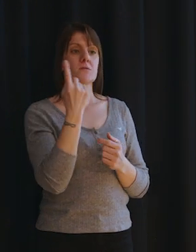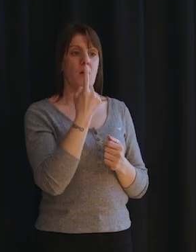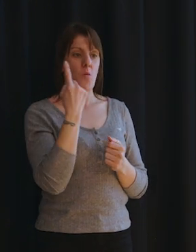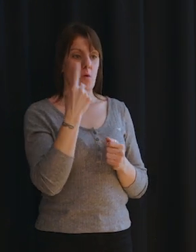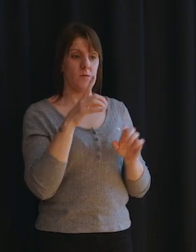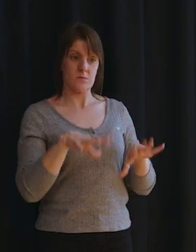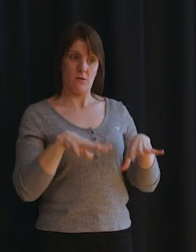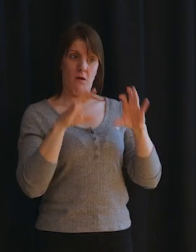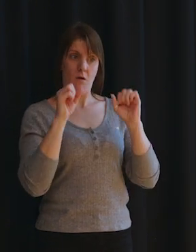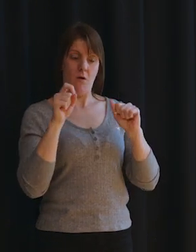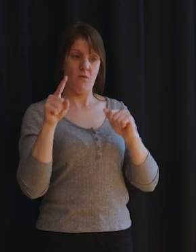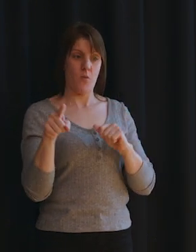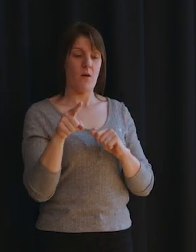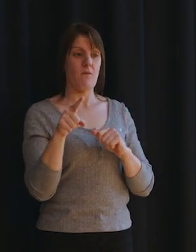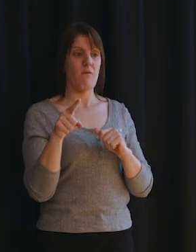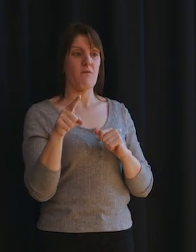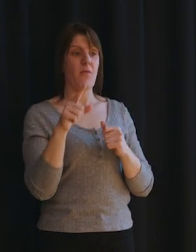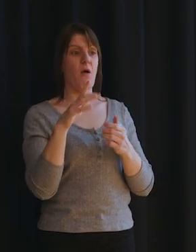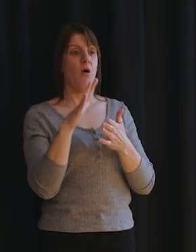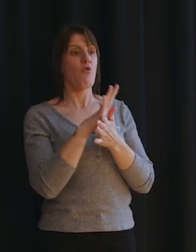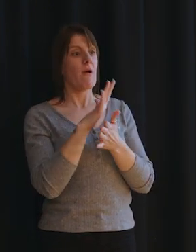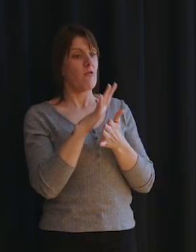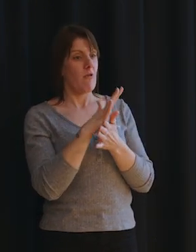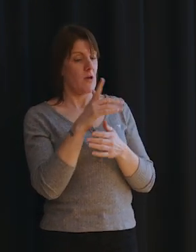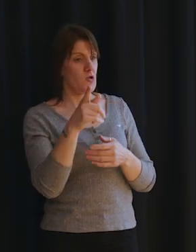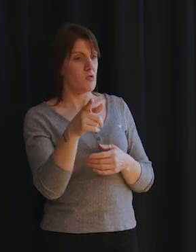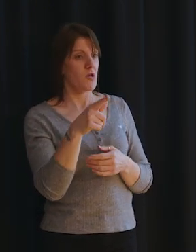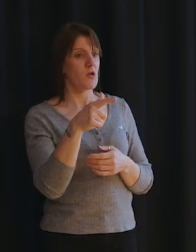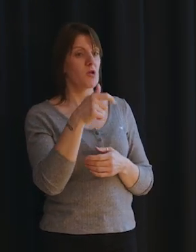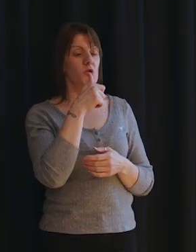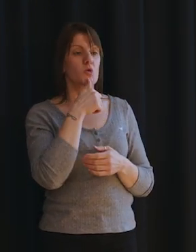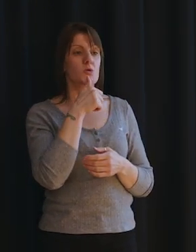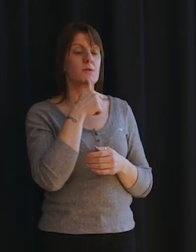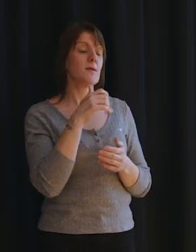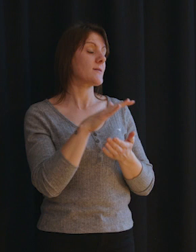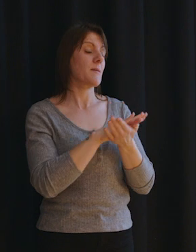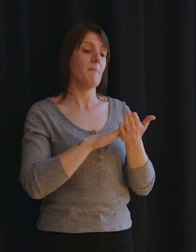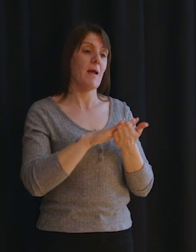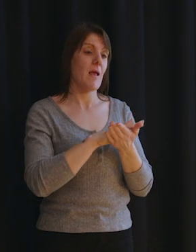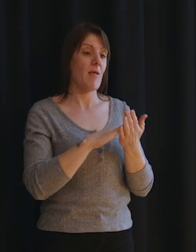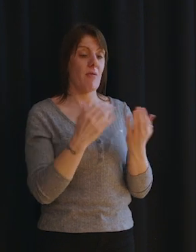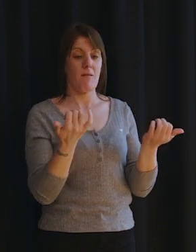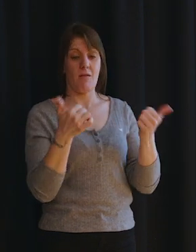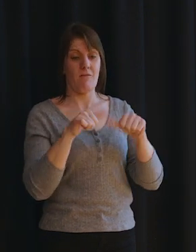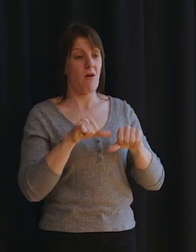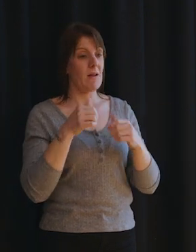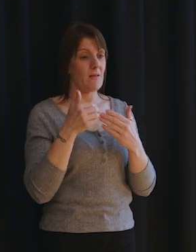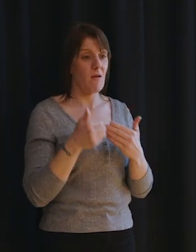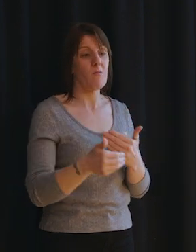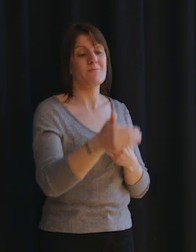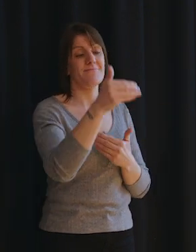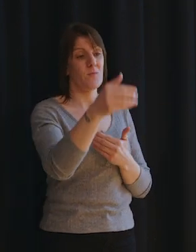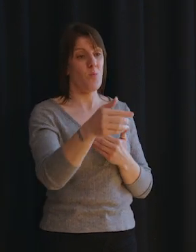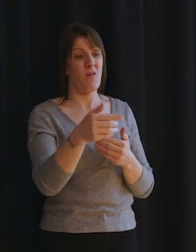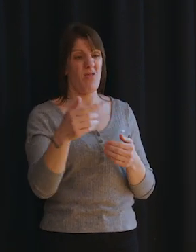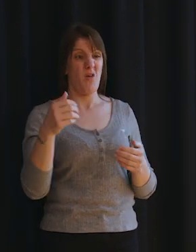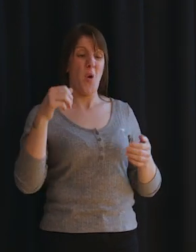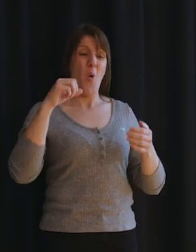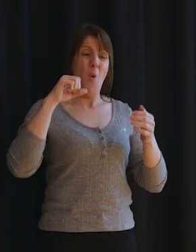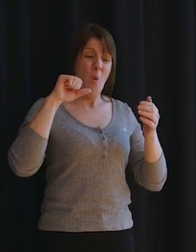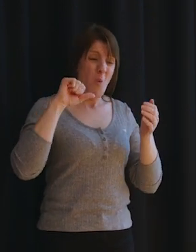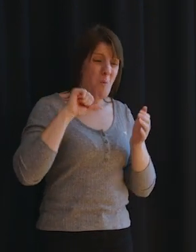that recreational use, it doesn't mean that they're going to end up in the chronic dependence or the problematic use. Okay, very